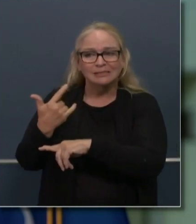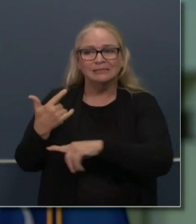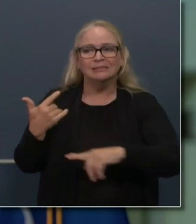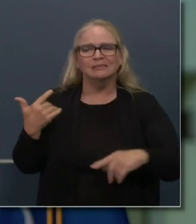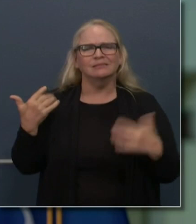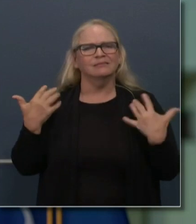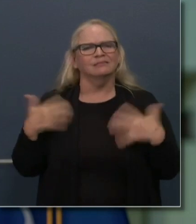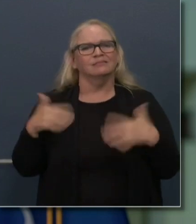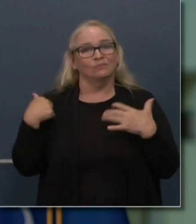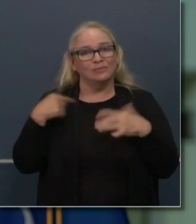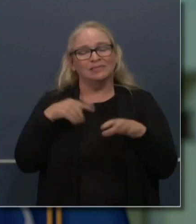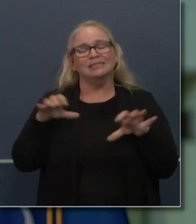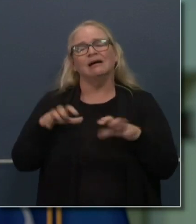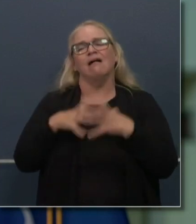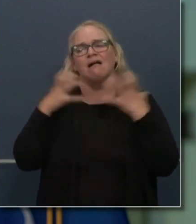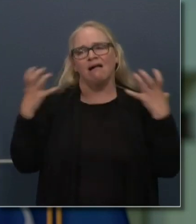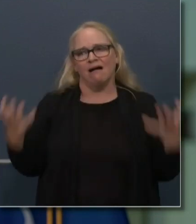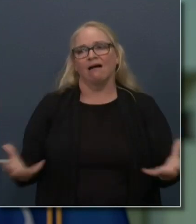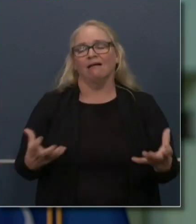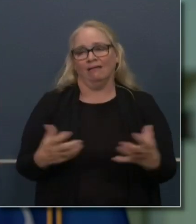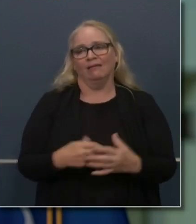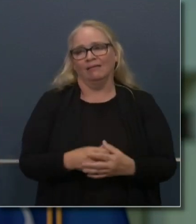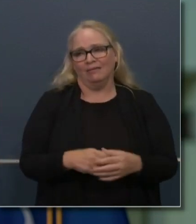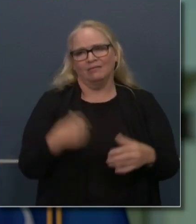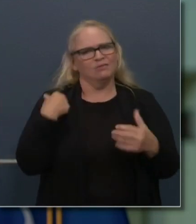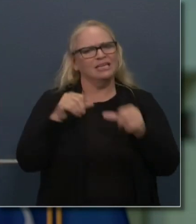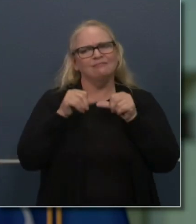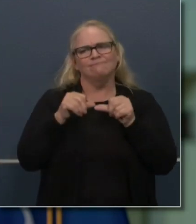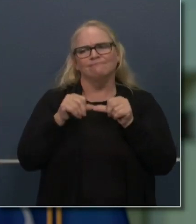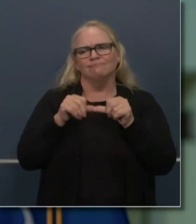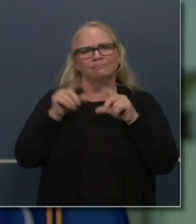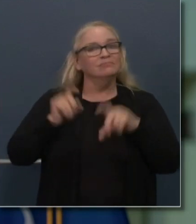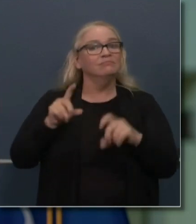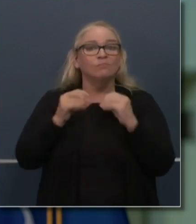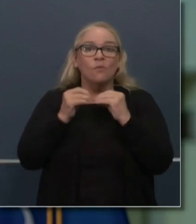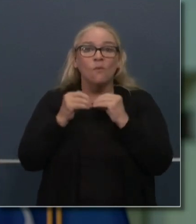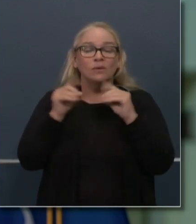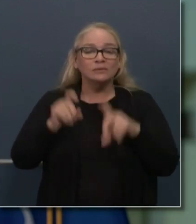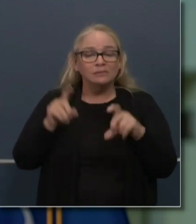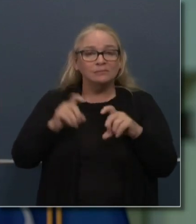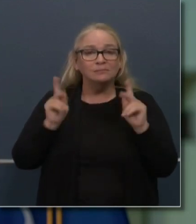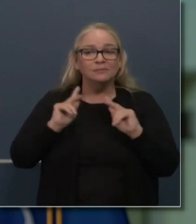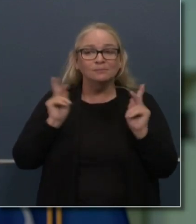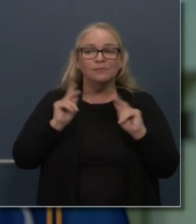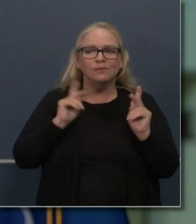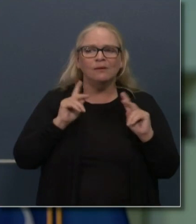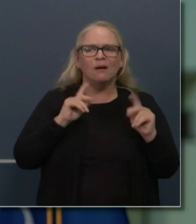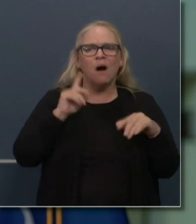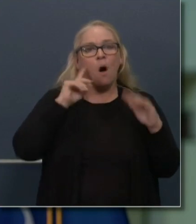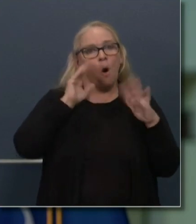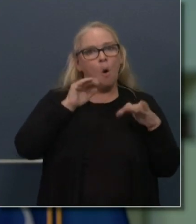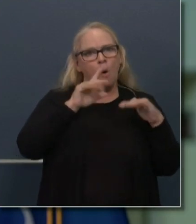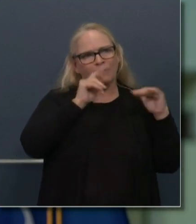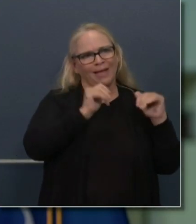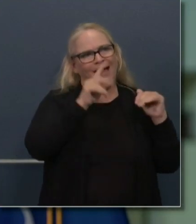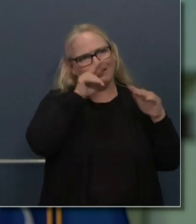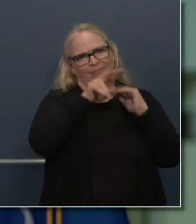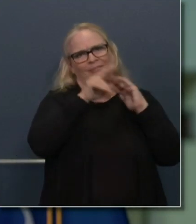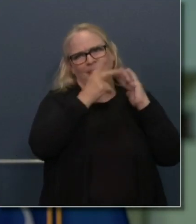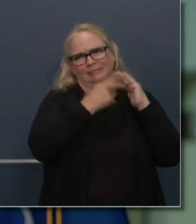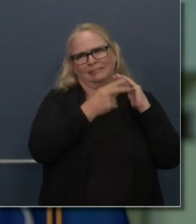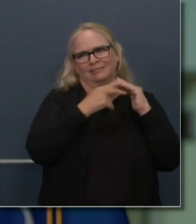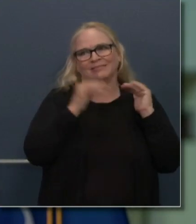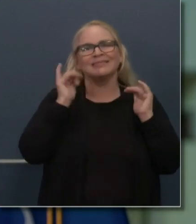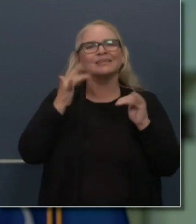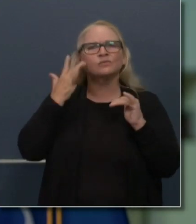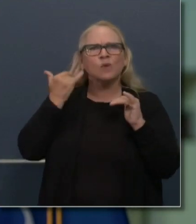day, and that's why we continue to test even more people in anticipation that we're going to have to make our contact tracing even